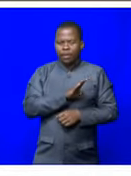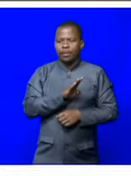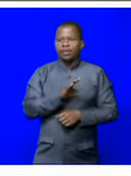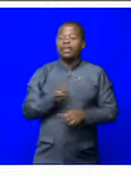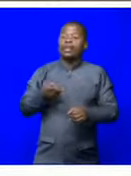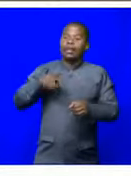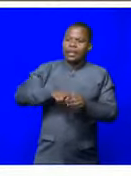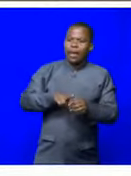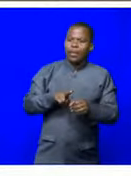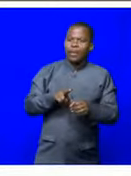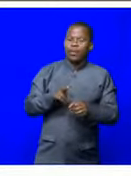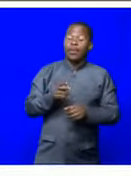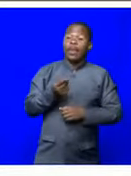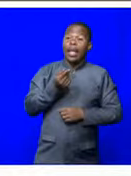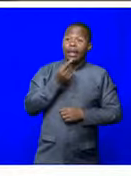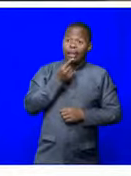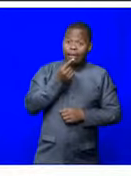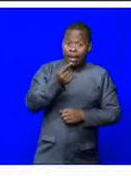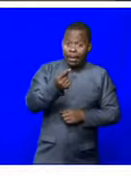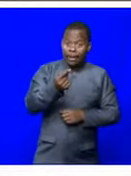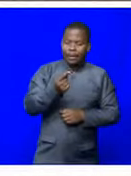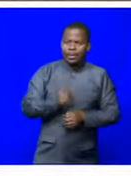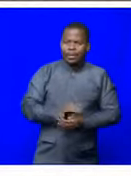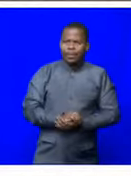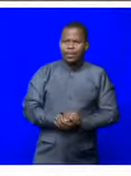sithi nje ke nebakithi